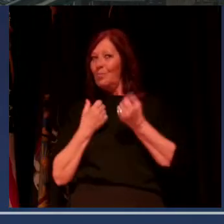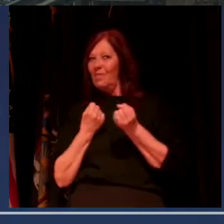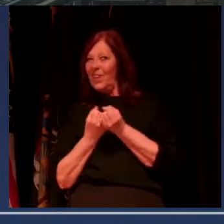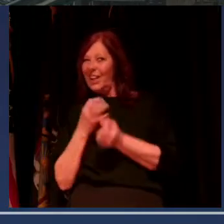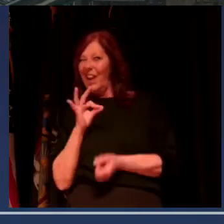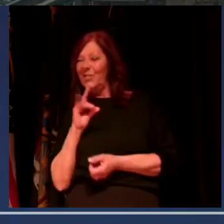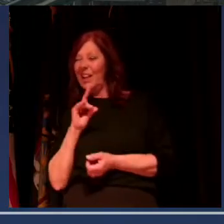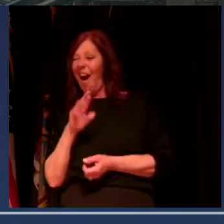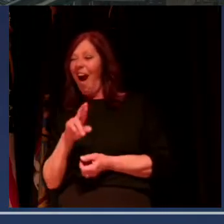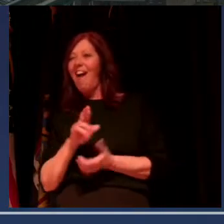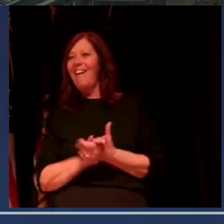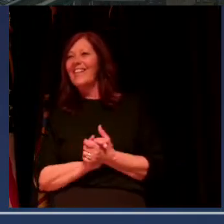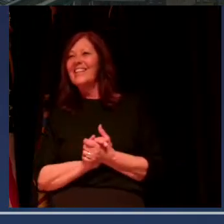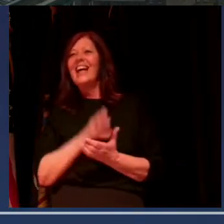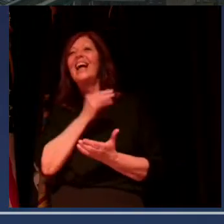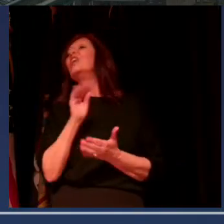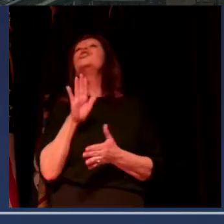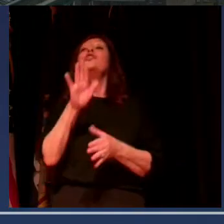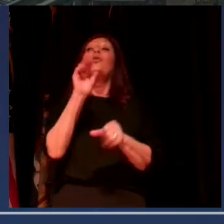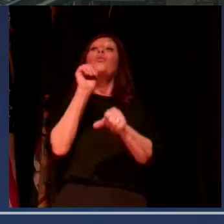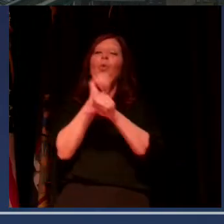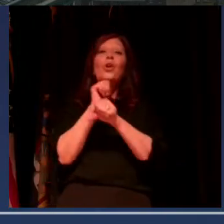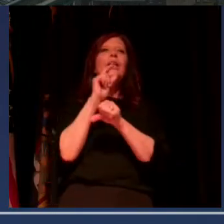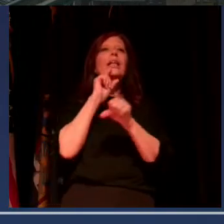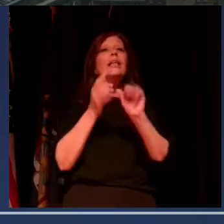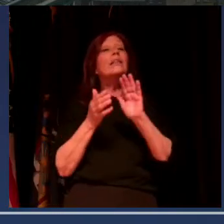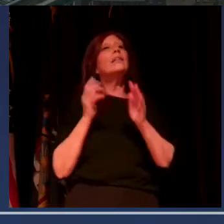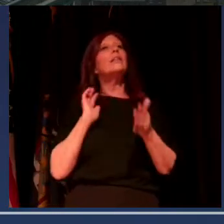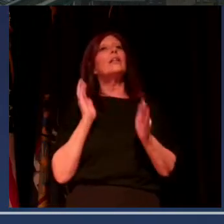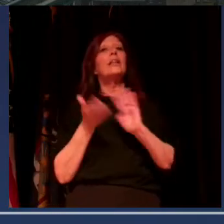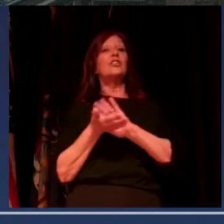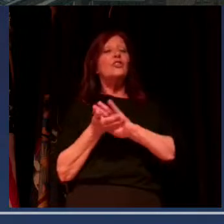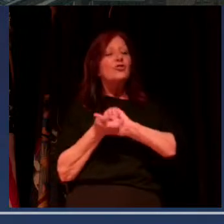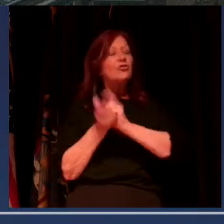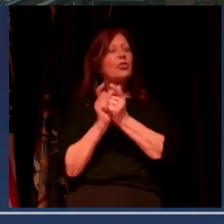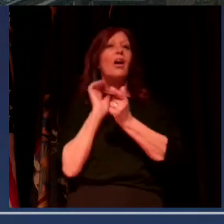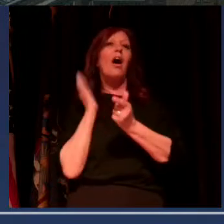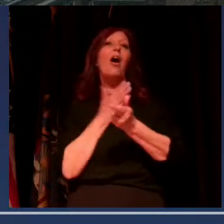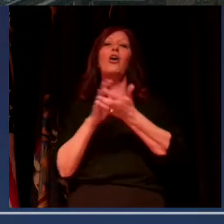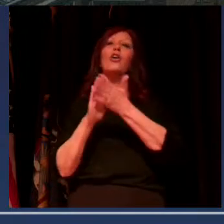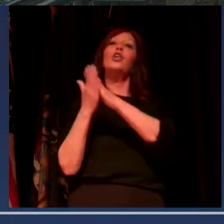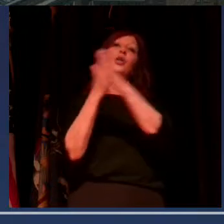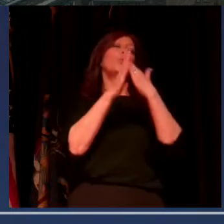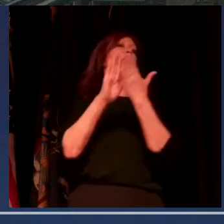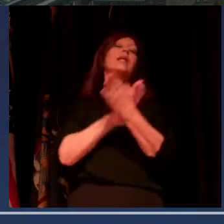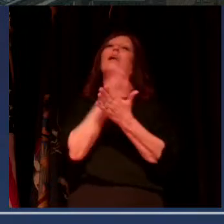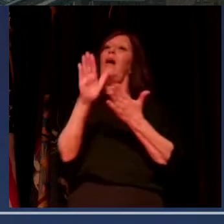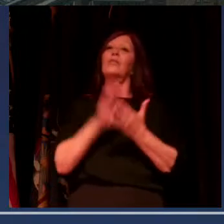FDR, and your work in turning our community college around. The